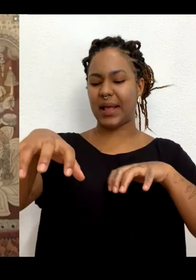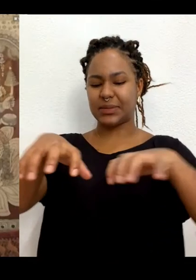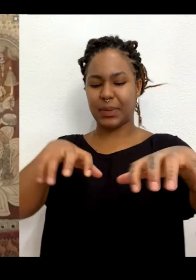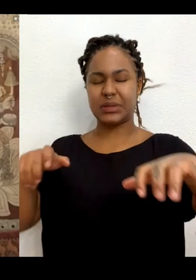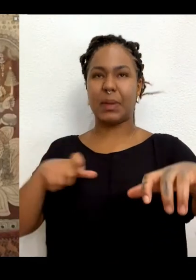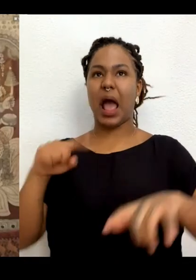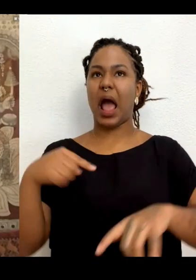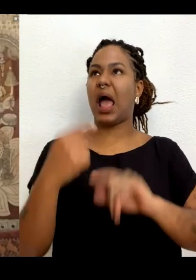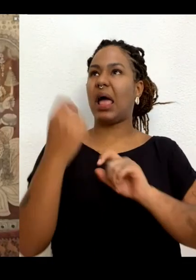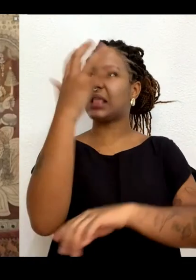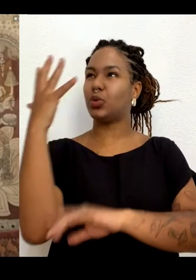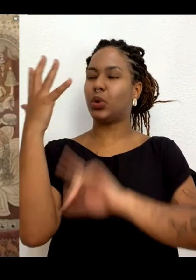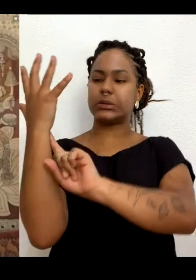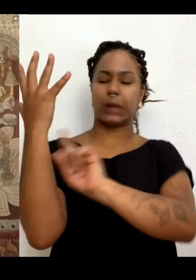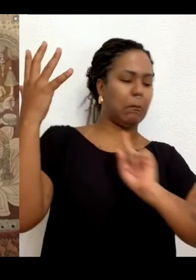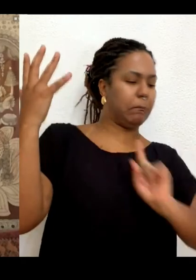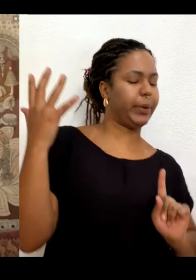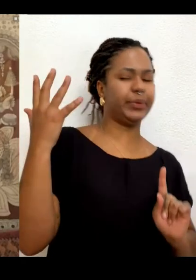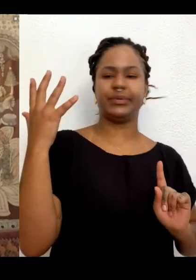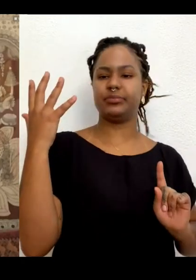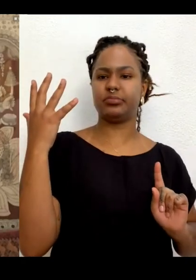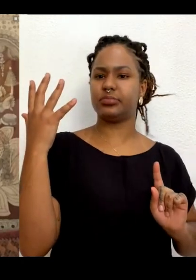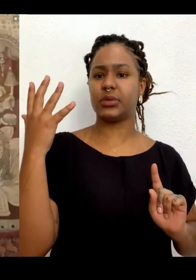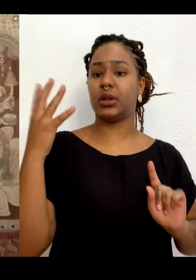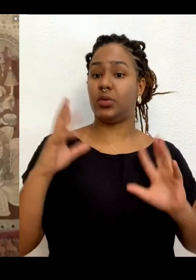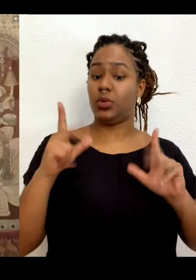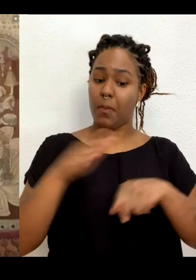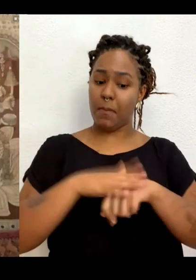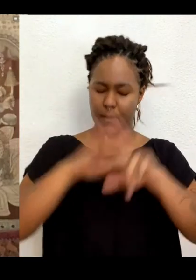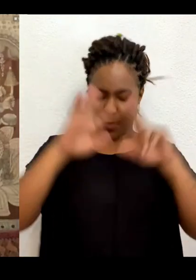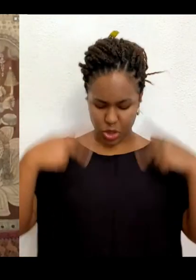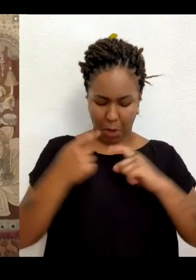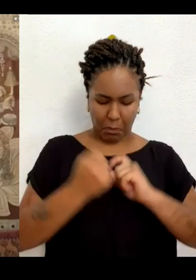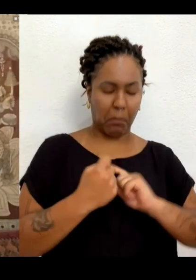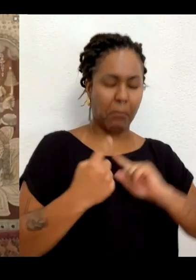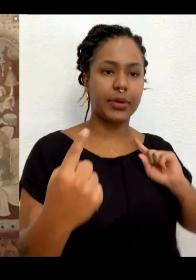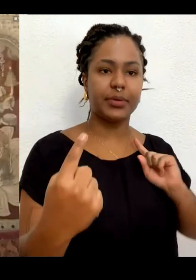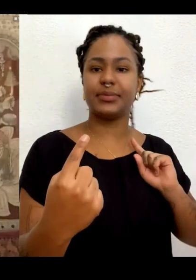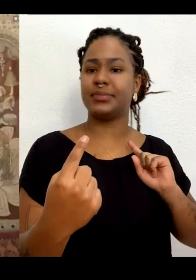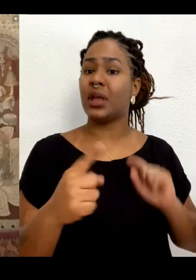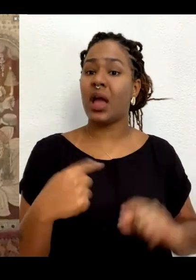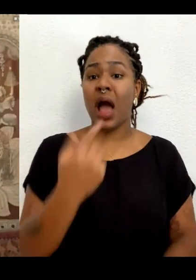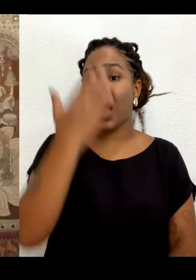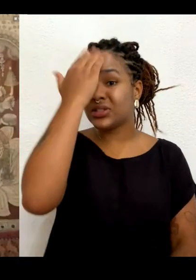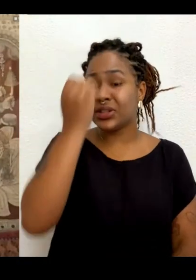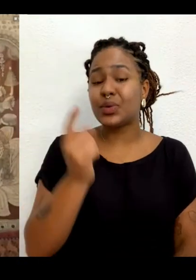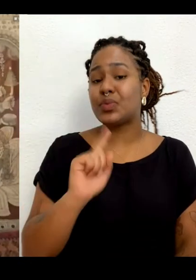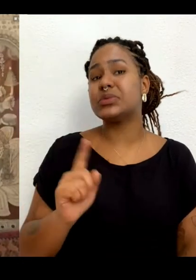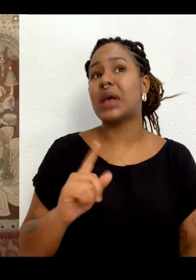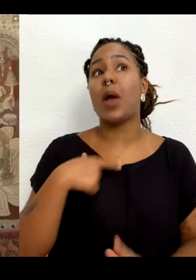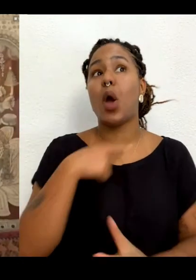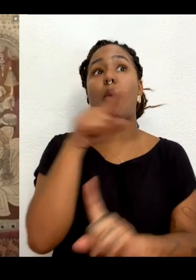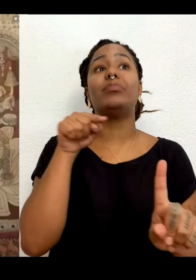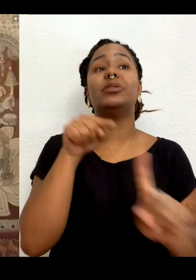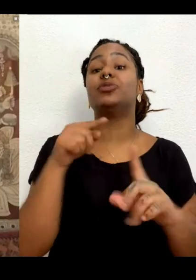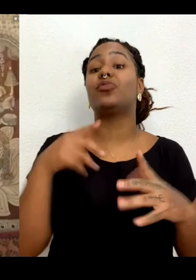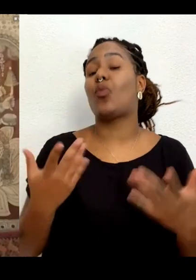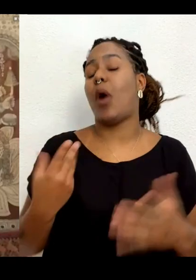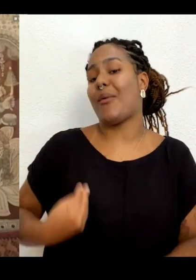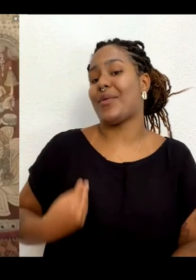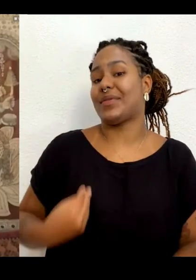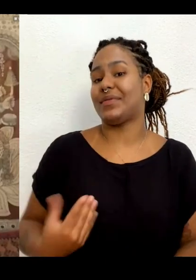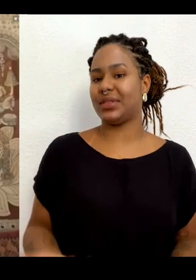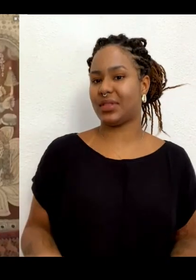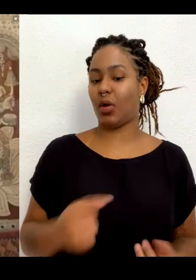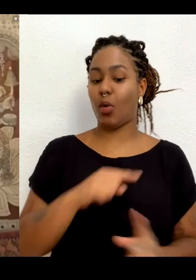ourselves so that we don't even know what our purpose for life on Earth is what the aim of life is what happiness and